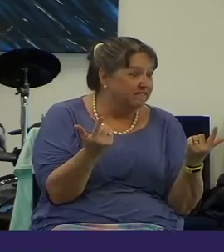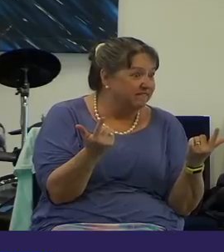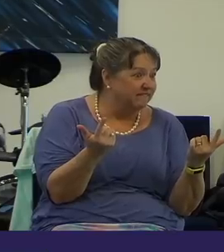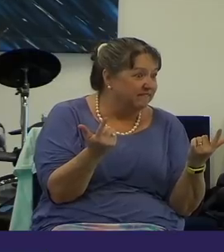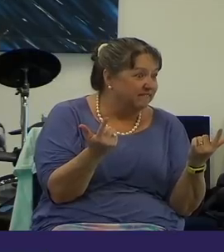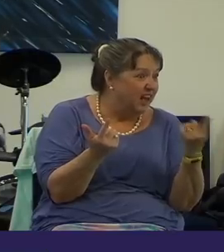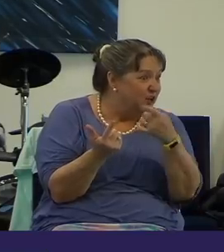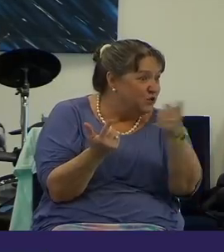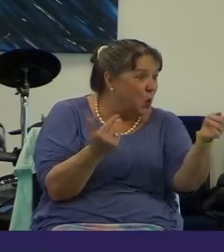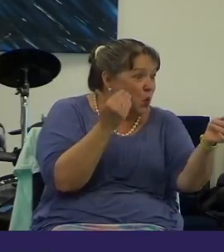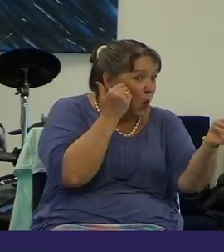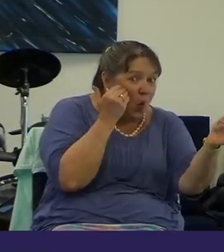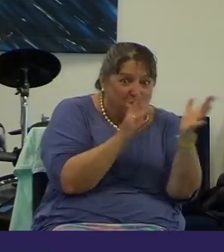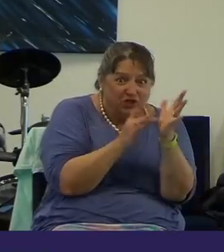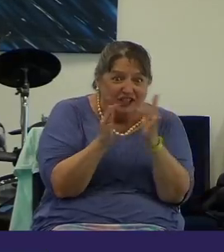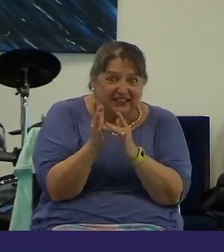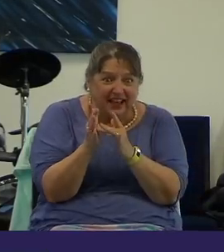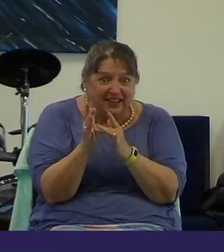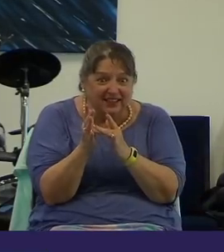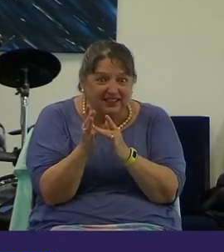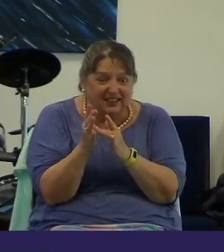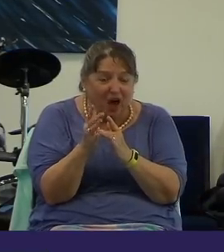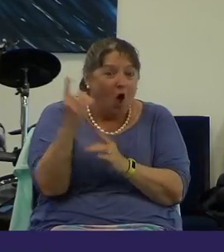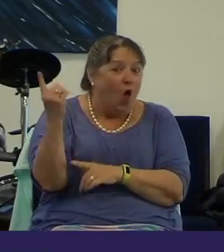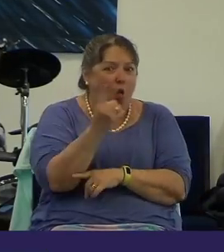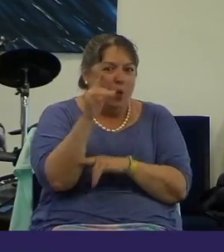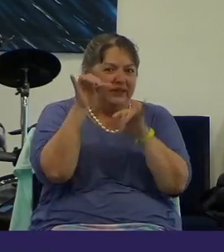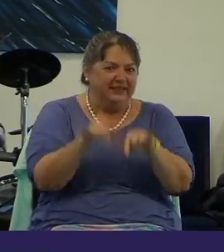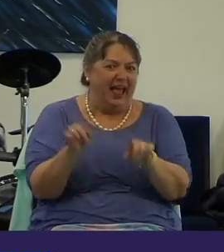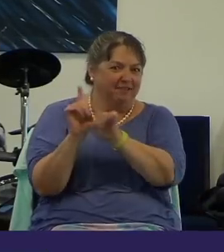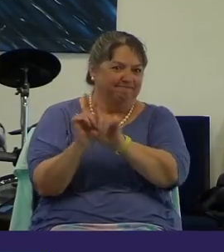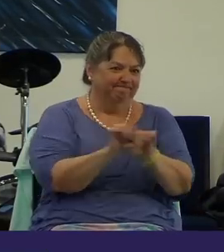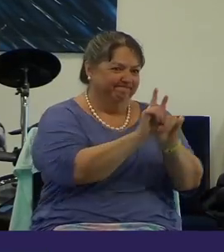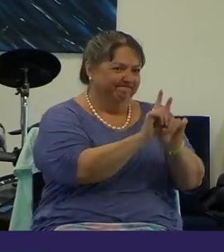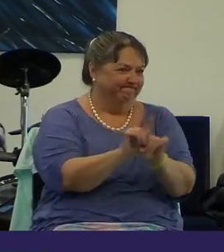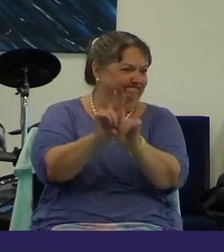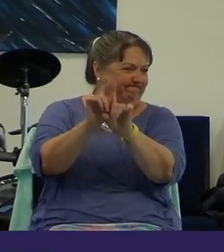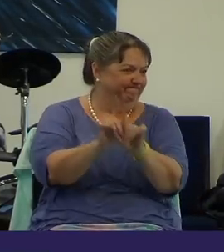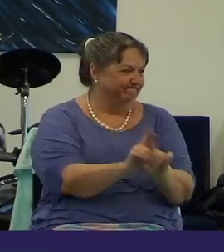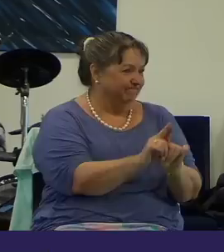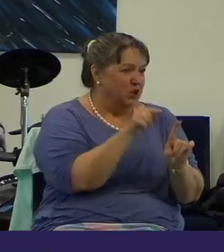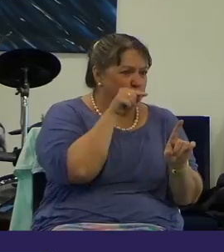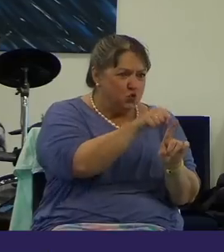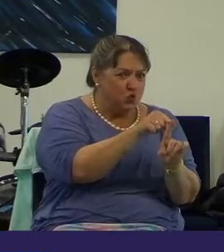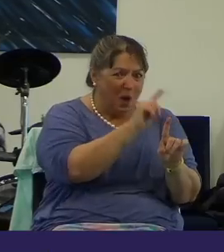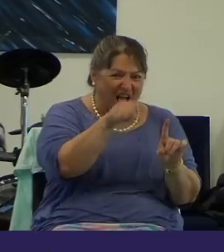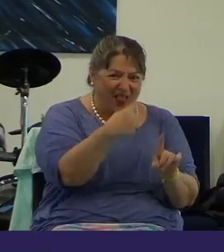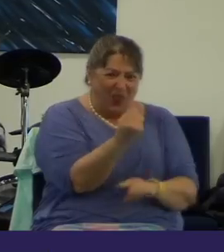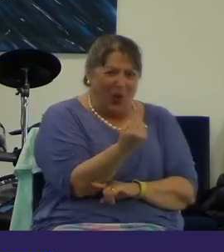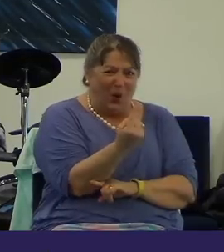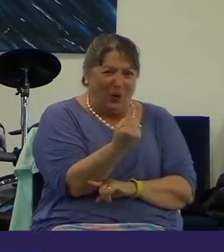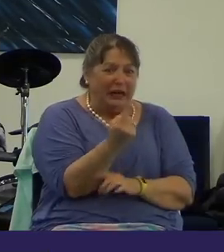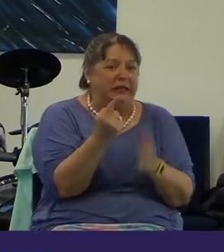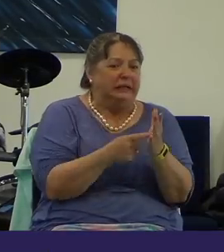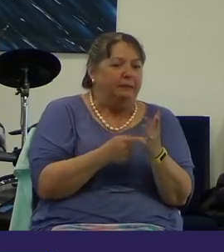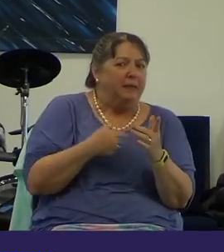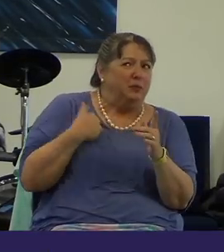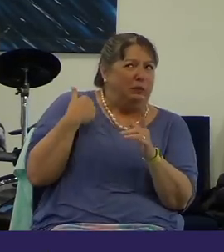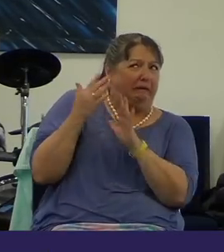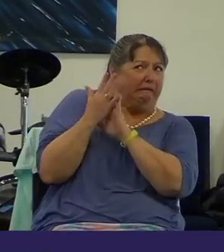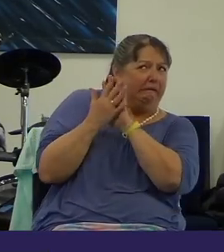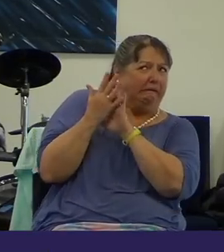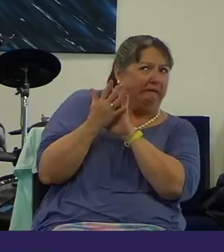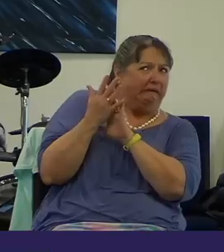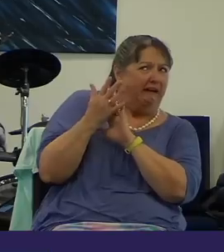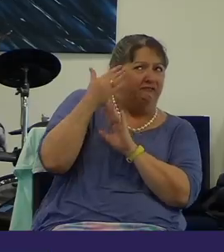Christ, when He will not be at your side. There's never a time. There are times when we lose sight of Him. There are times when we